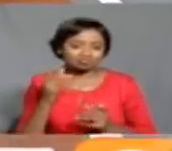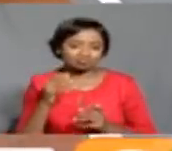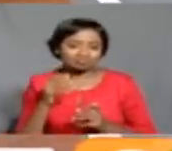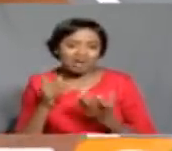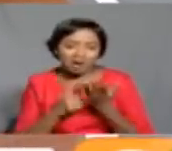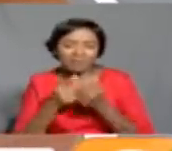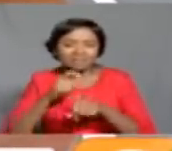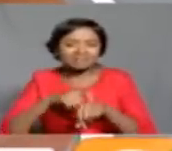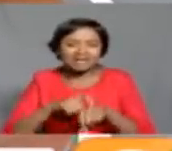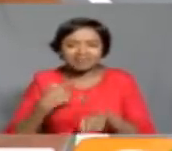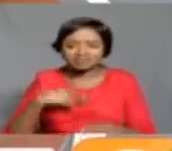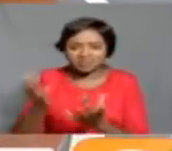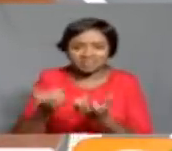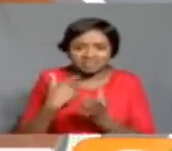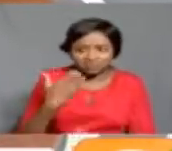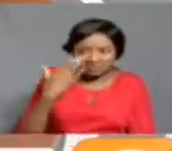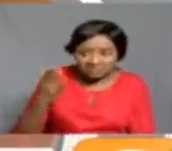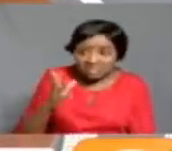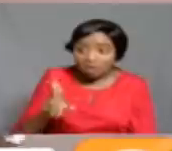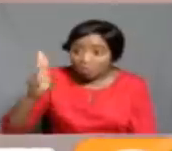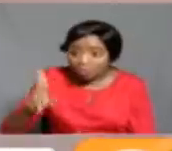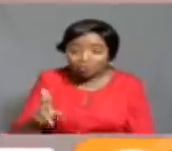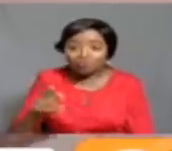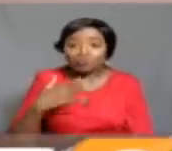a legitimate expectation to see him